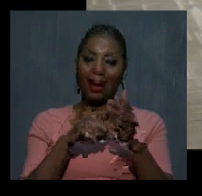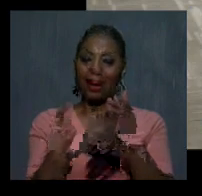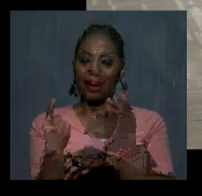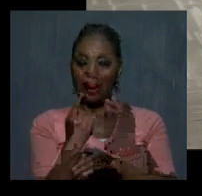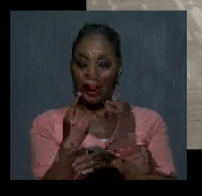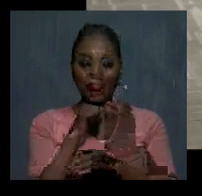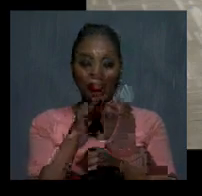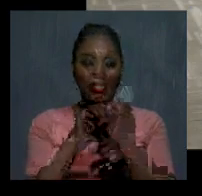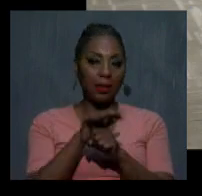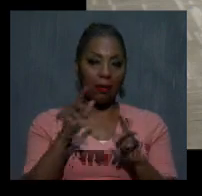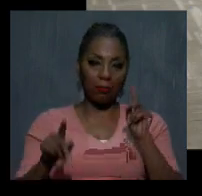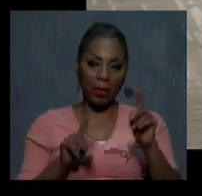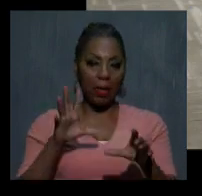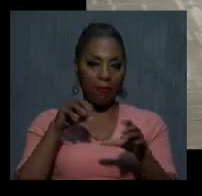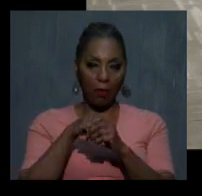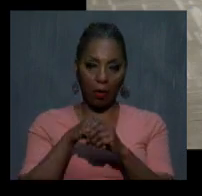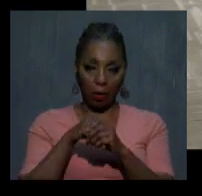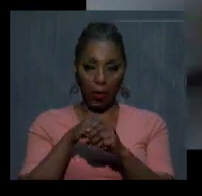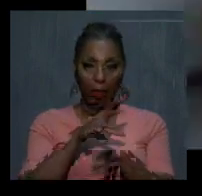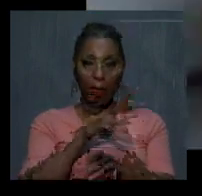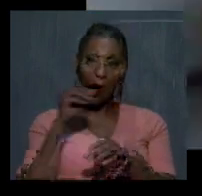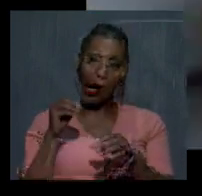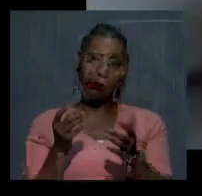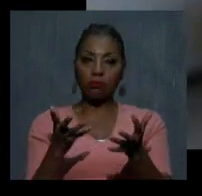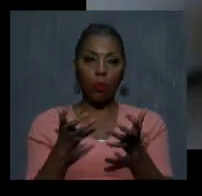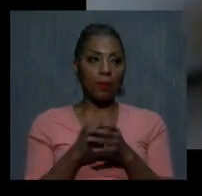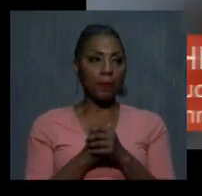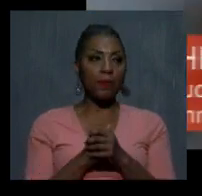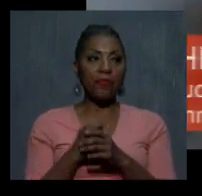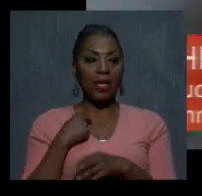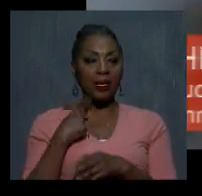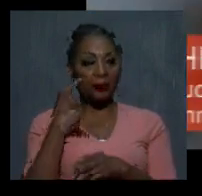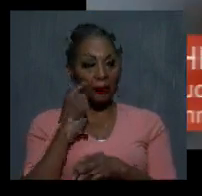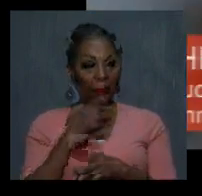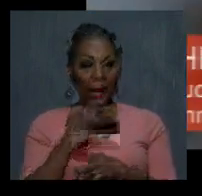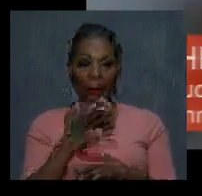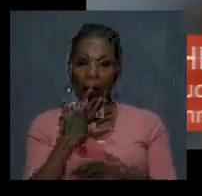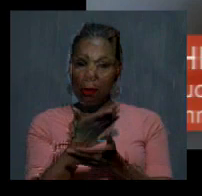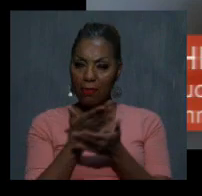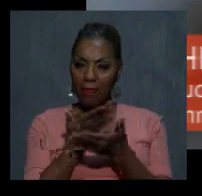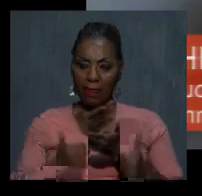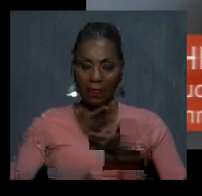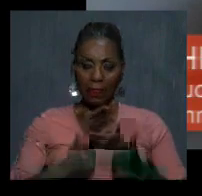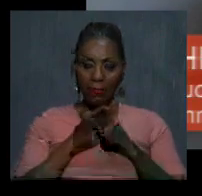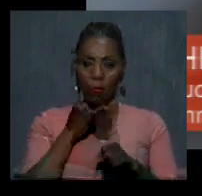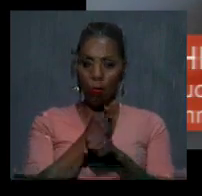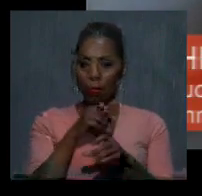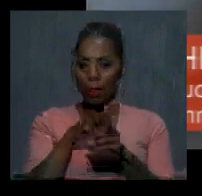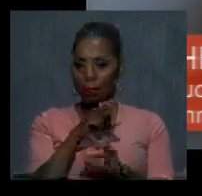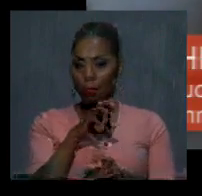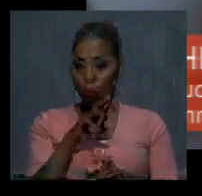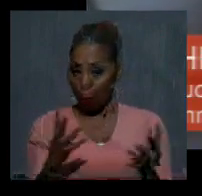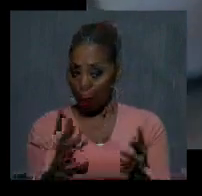something that not important. The thing about Little Rock is